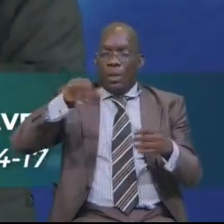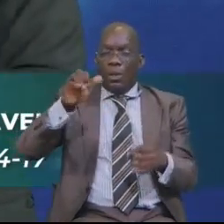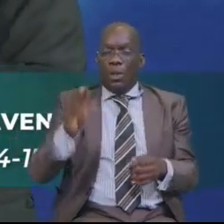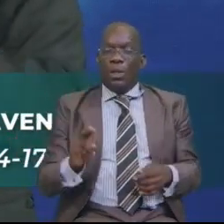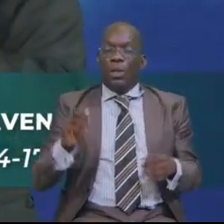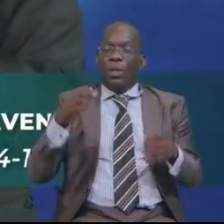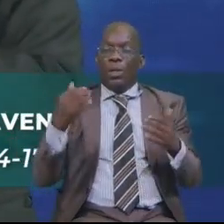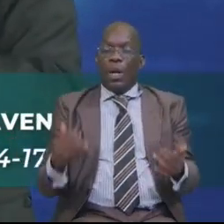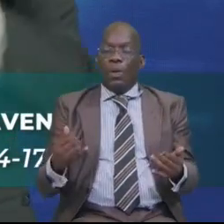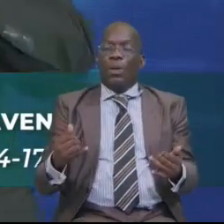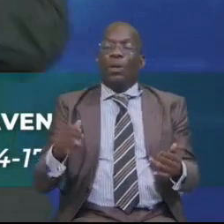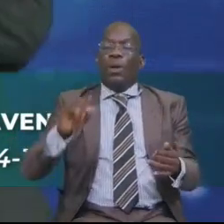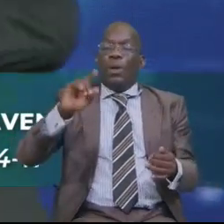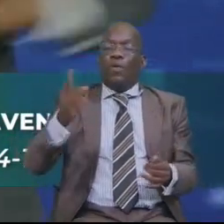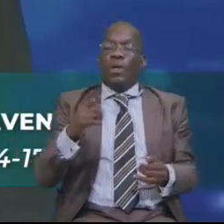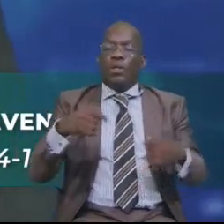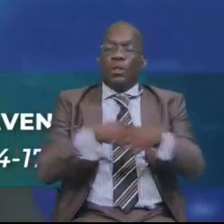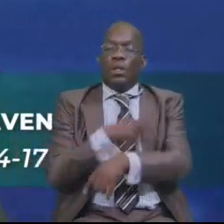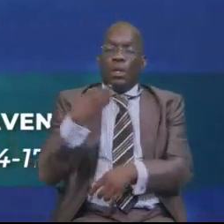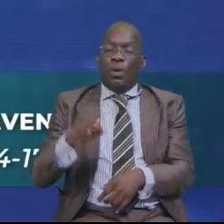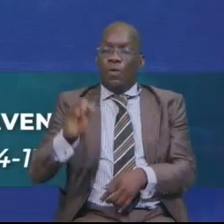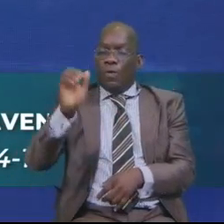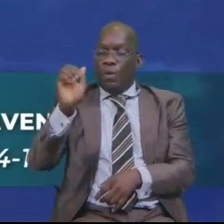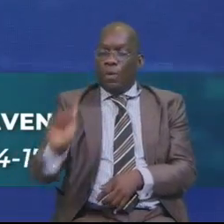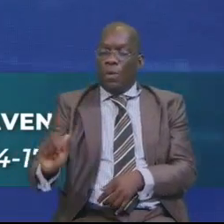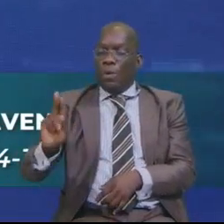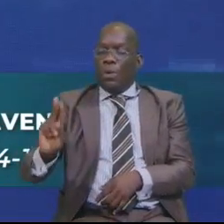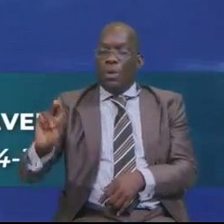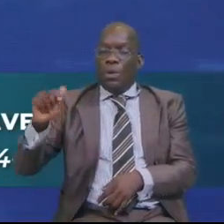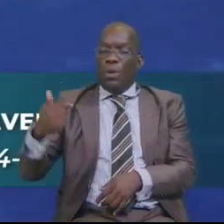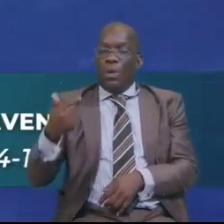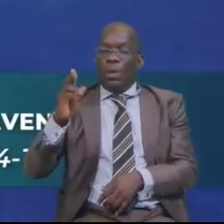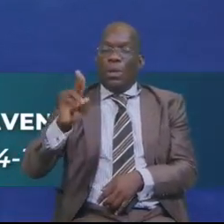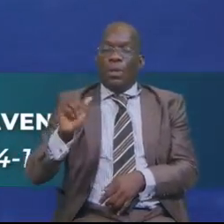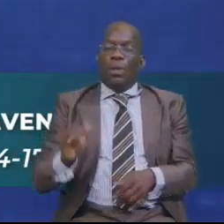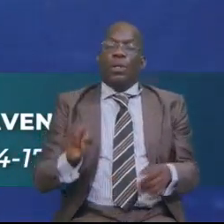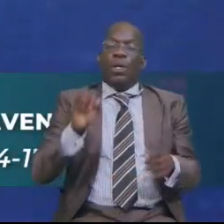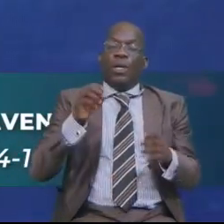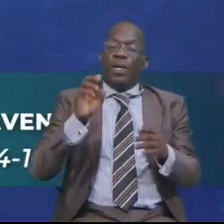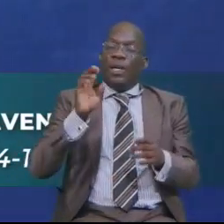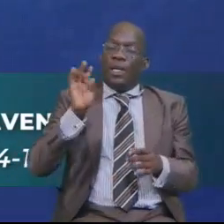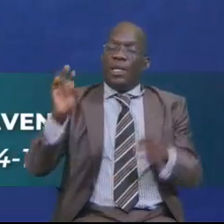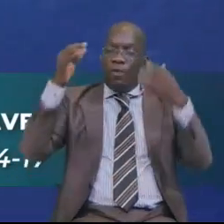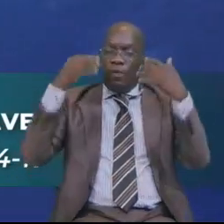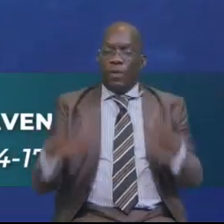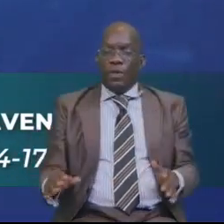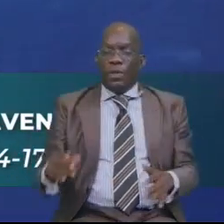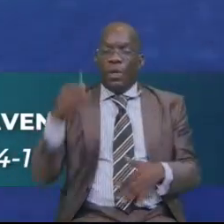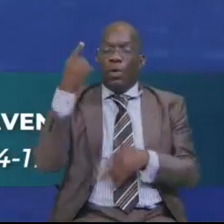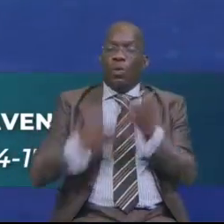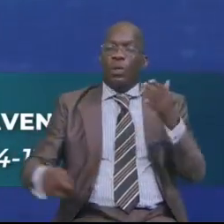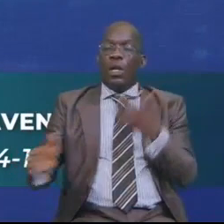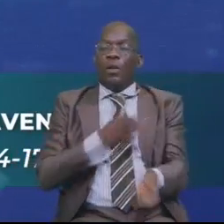1st day of August. 7 has already passed. And whatever